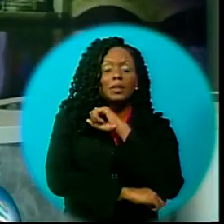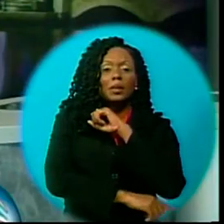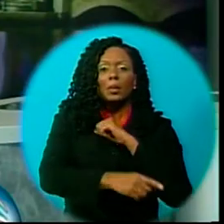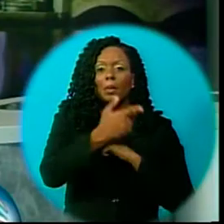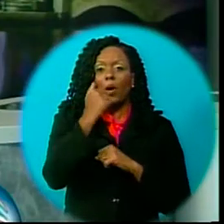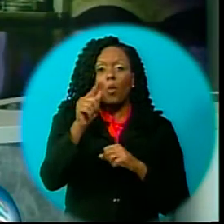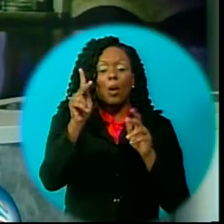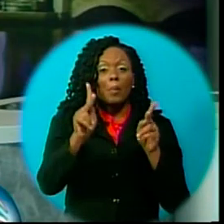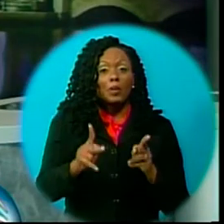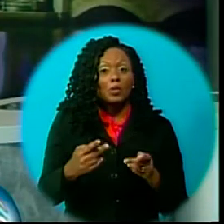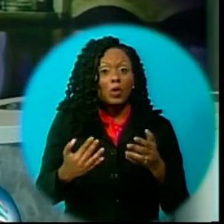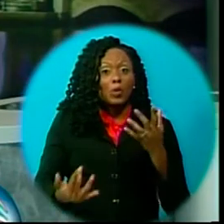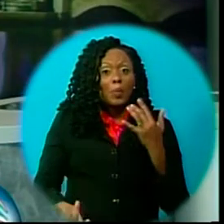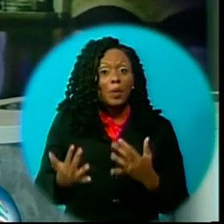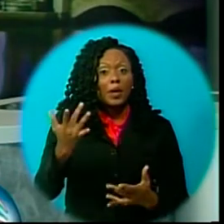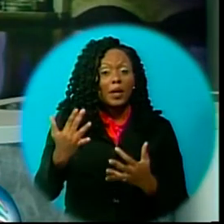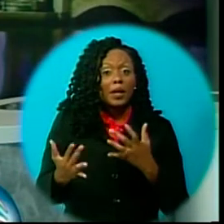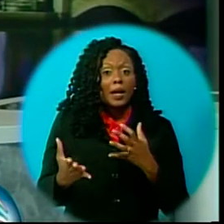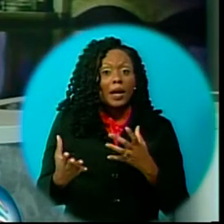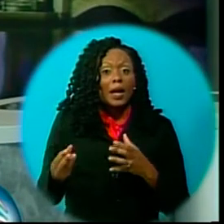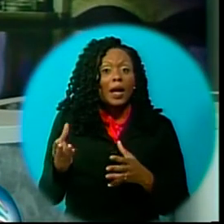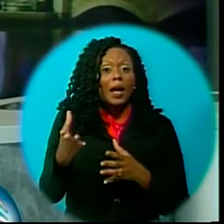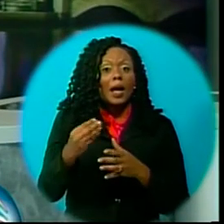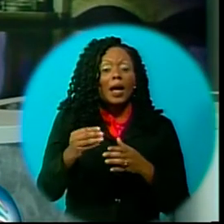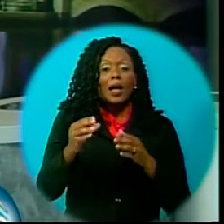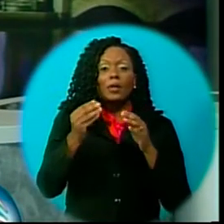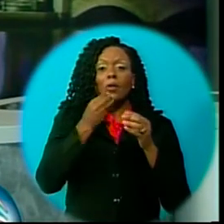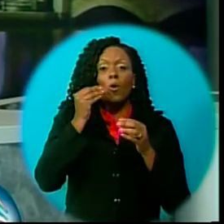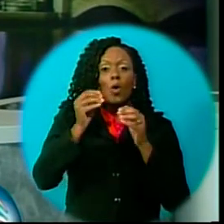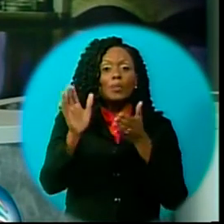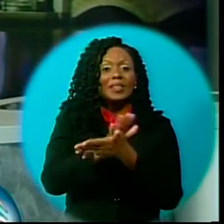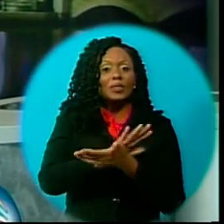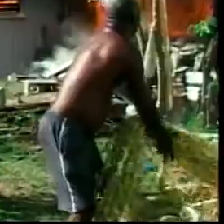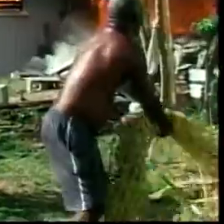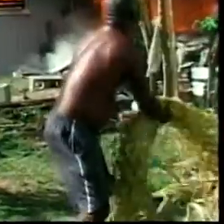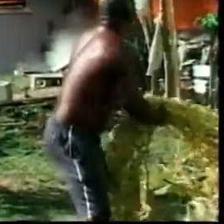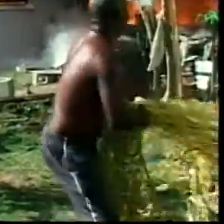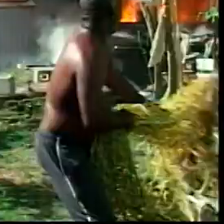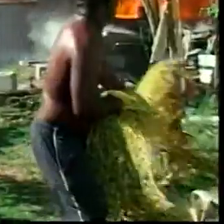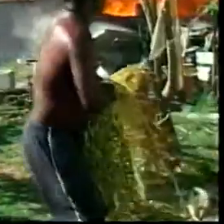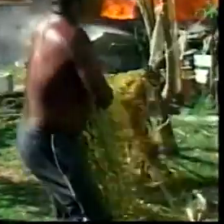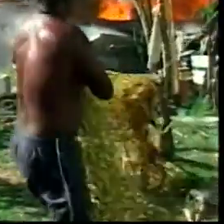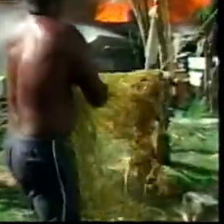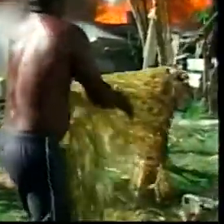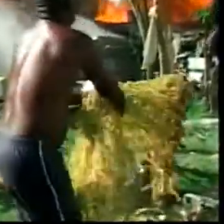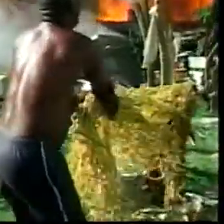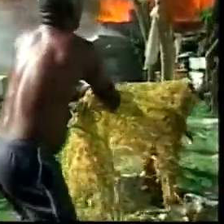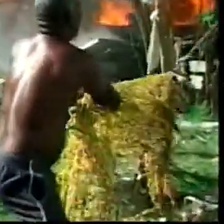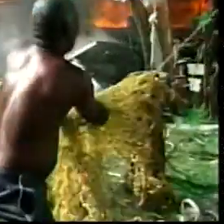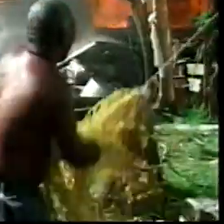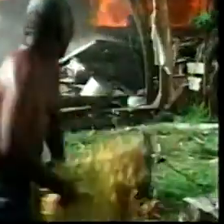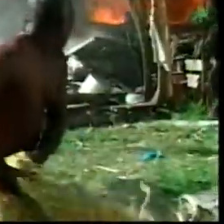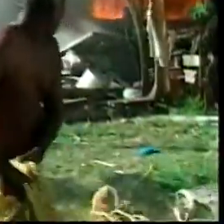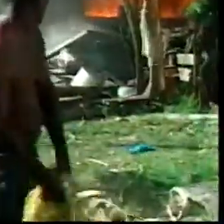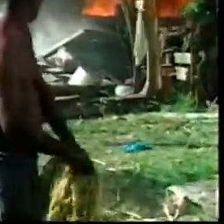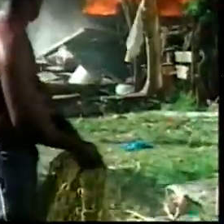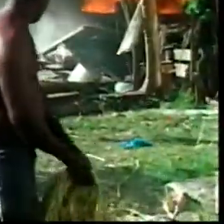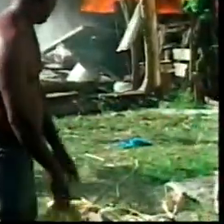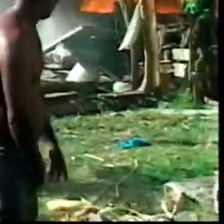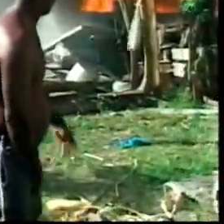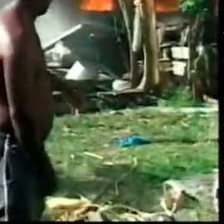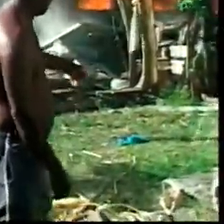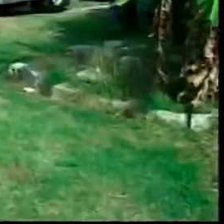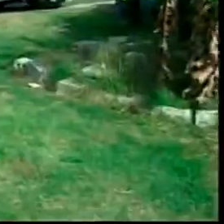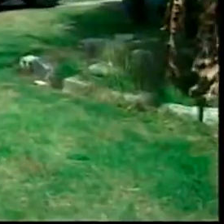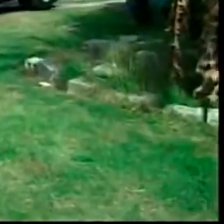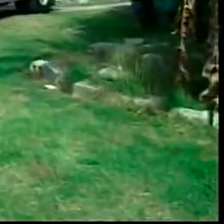out of hand, costing him his Pilgrim Road Christchurch home. It was all hands on deck just after 8 this morning as